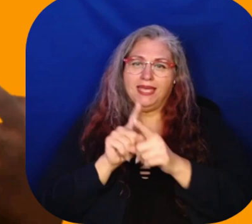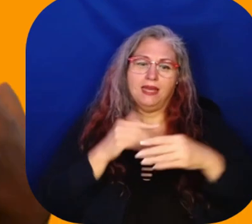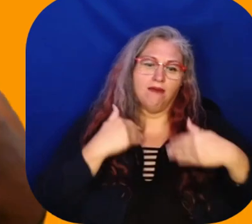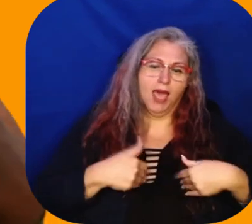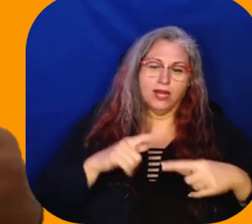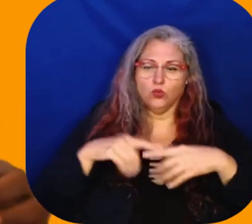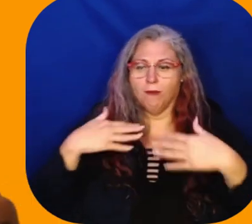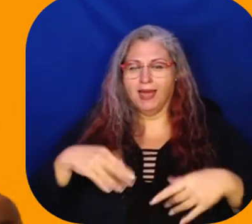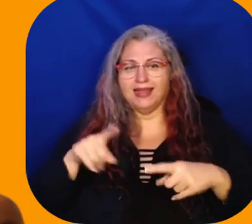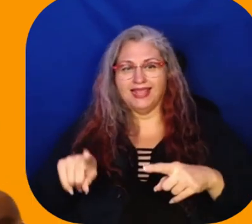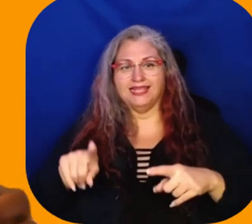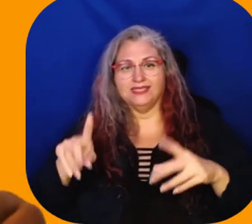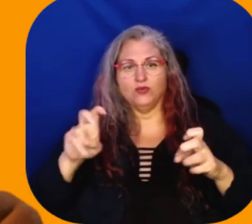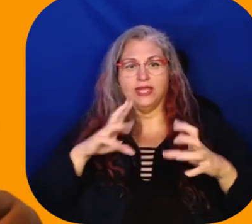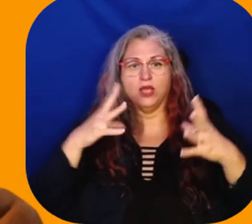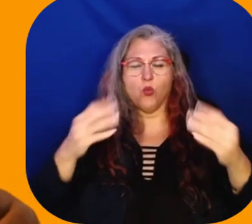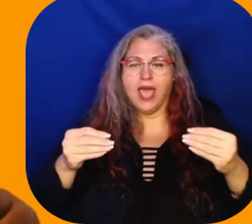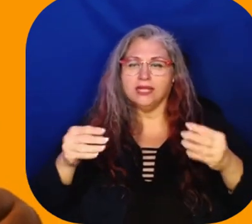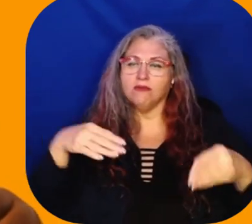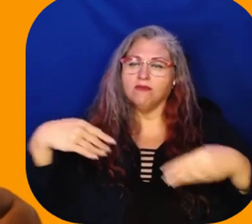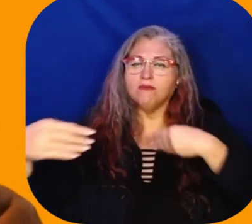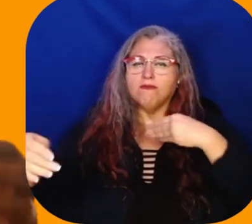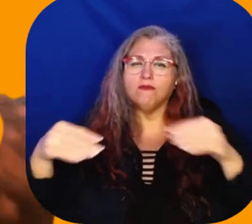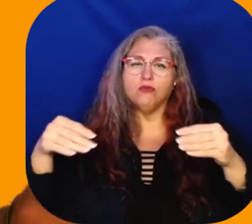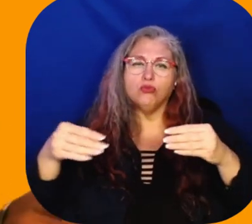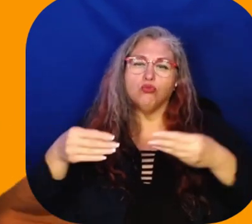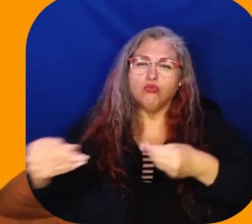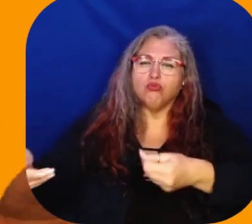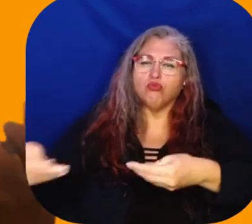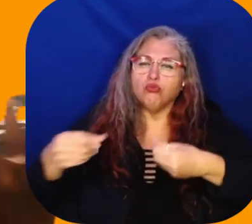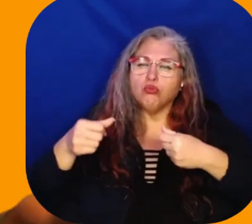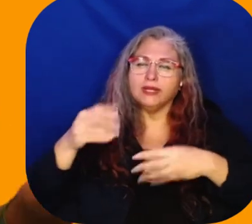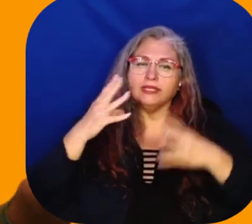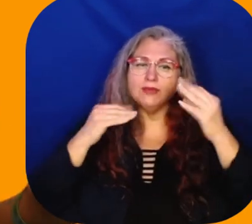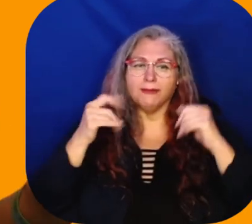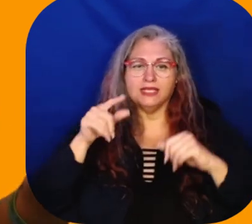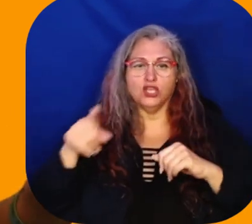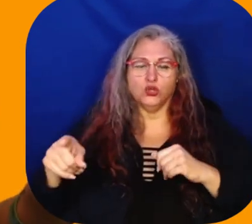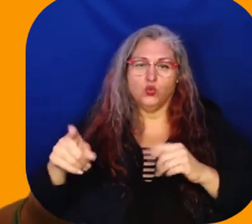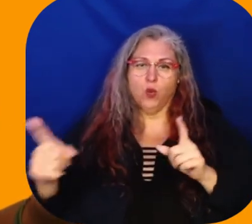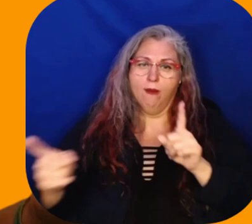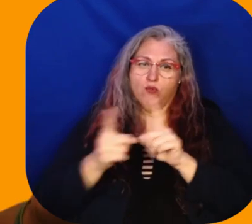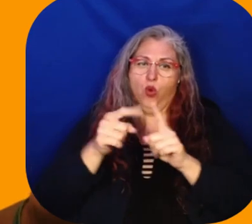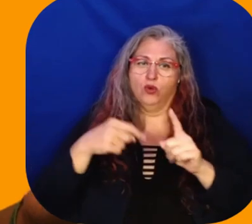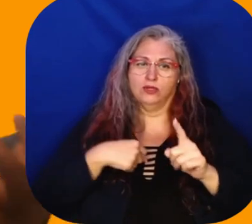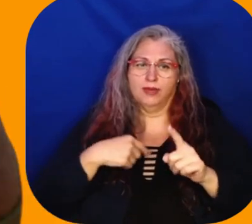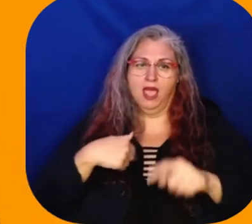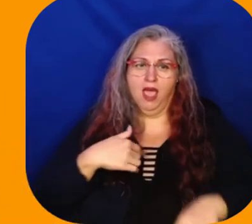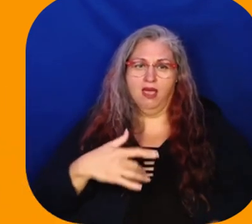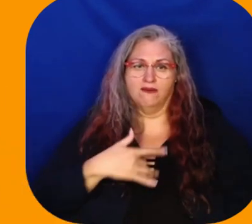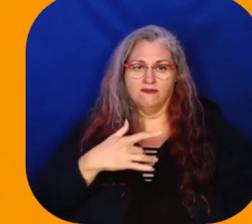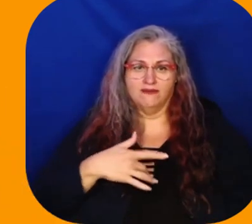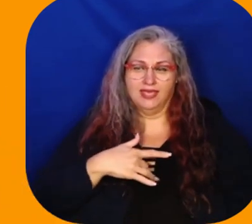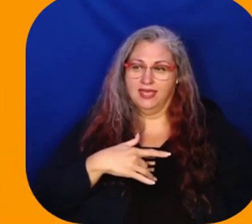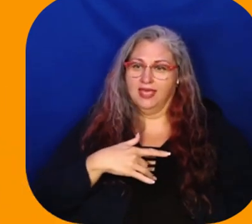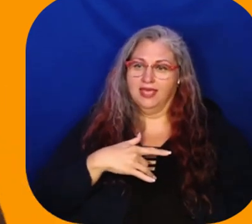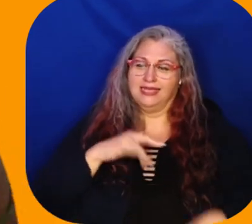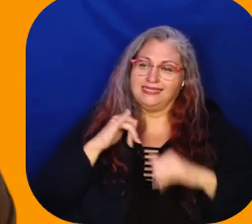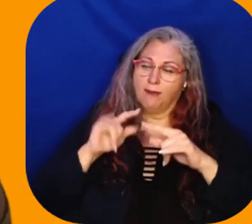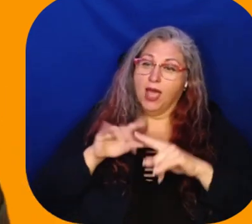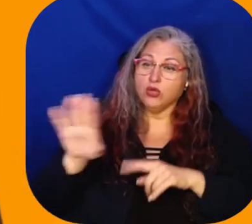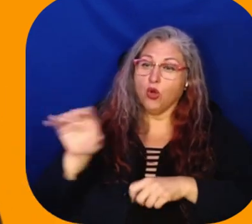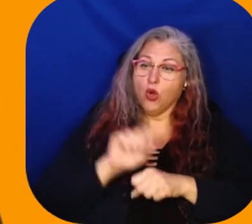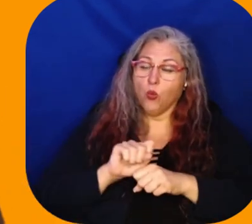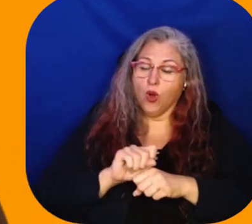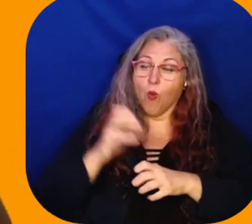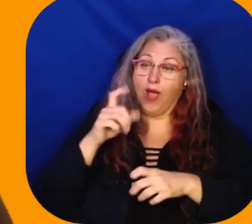experience, it's fluid, right? So the fact that you approach me like this, that I feel like that about your work, that you could possibly feel like